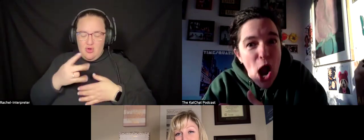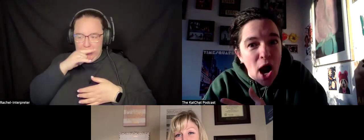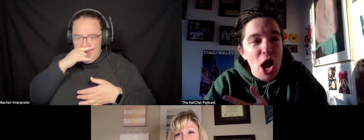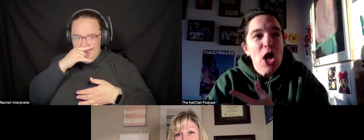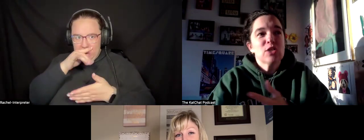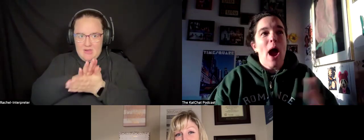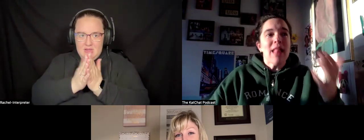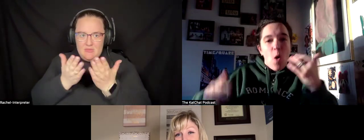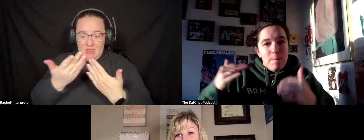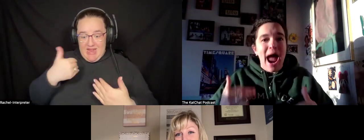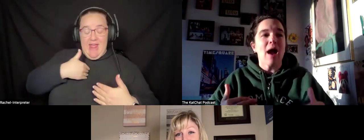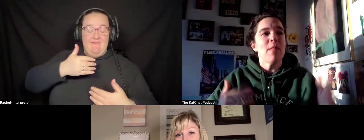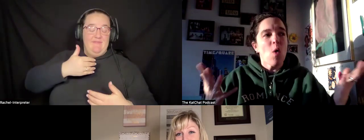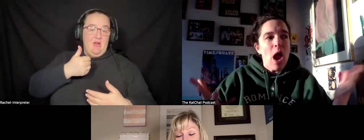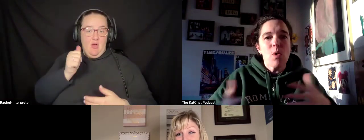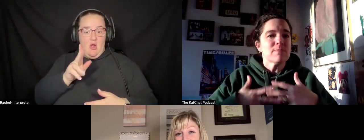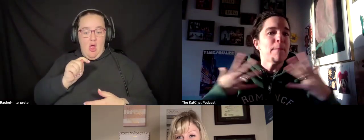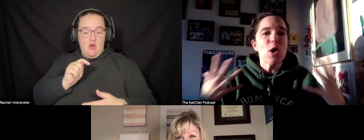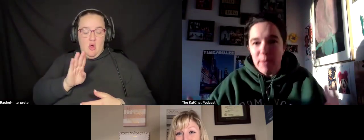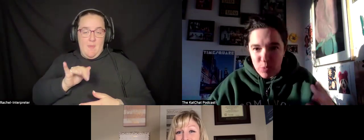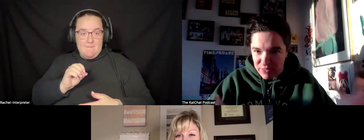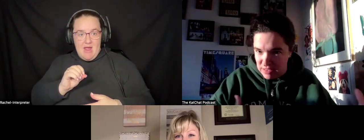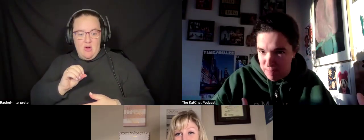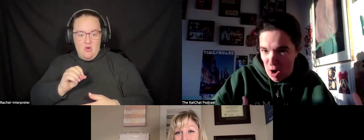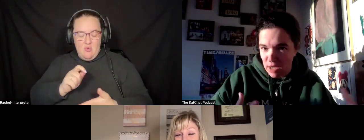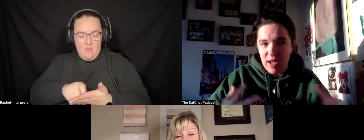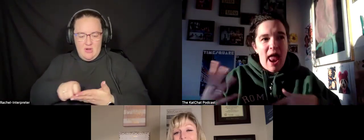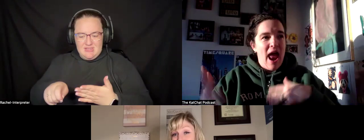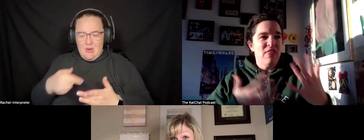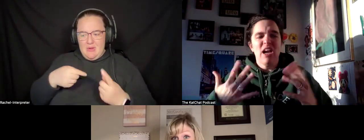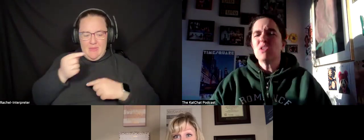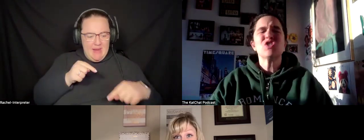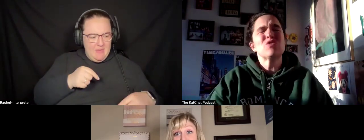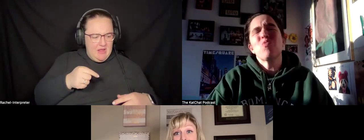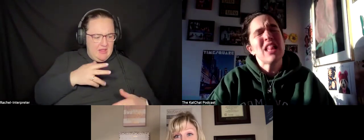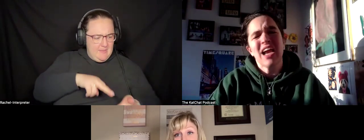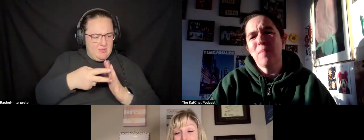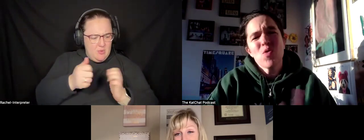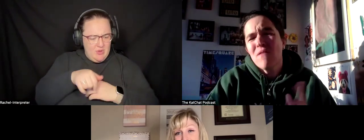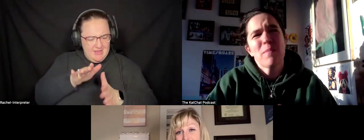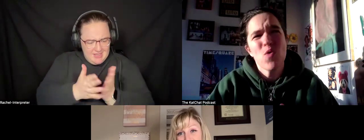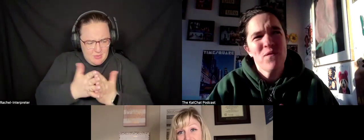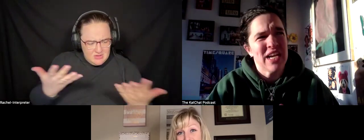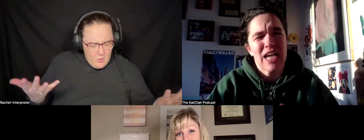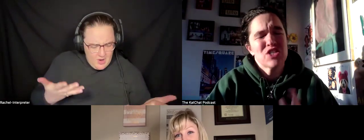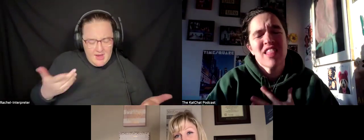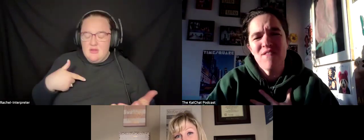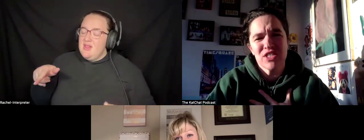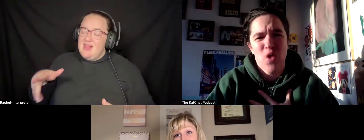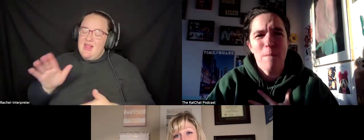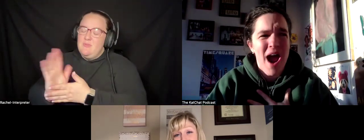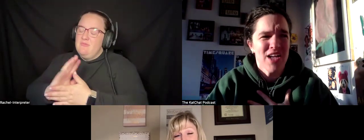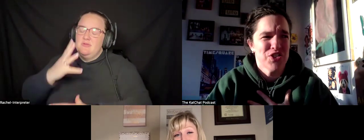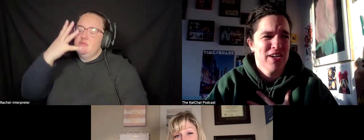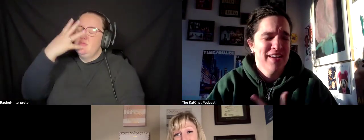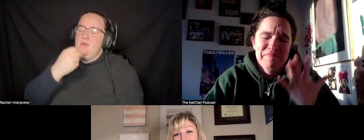own book. So I like go back. I'm like, okay, what's my purpose with these books? And it was just really a beautiful movie. I just love it